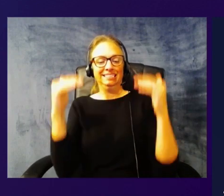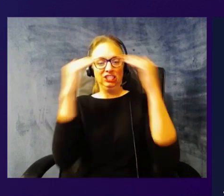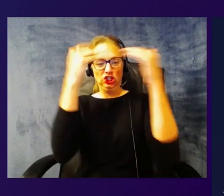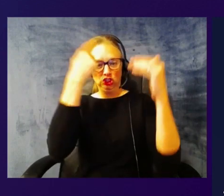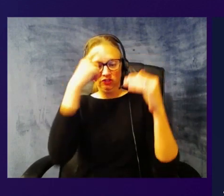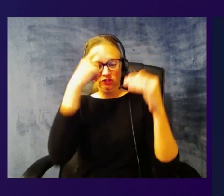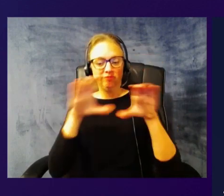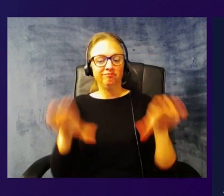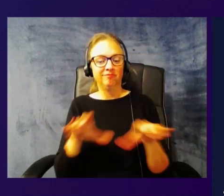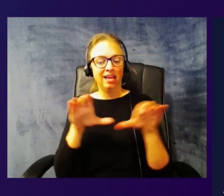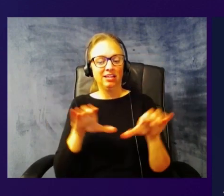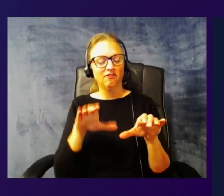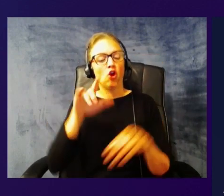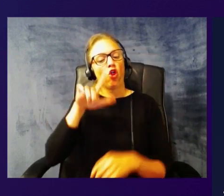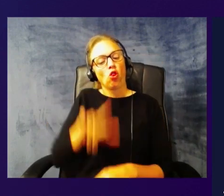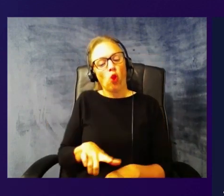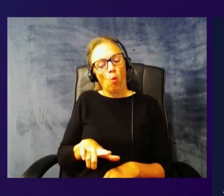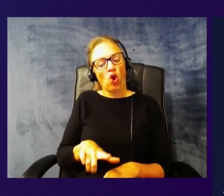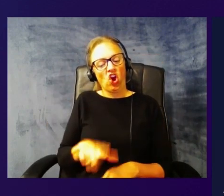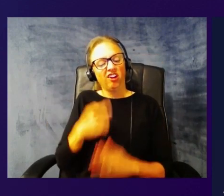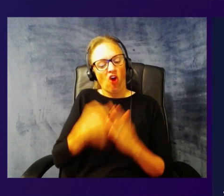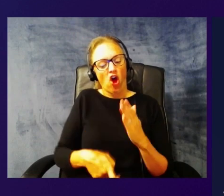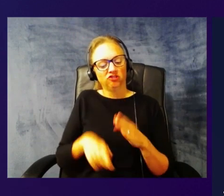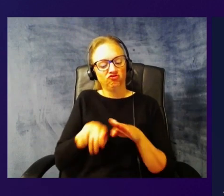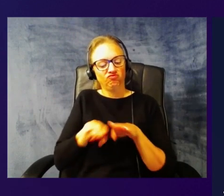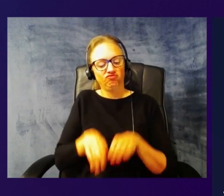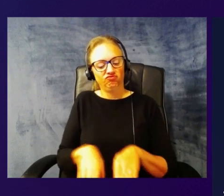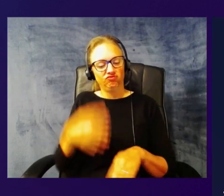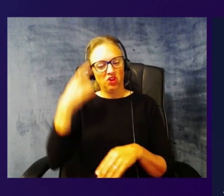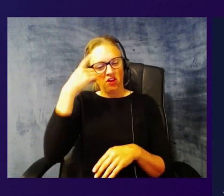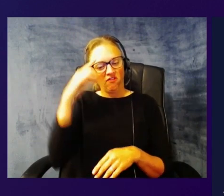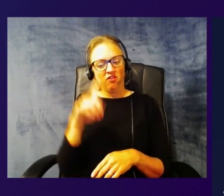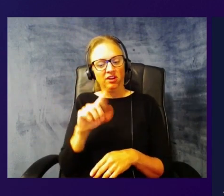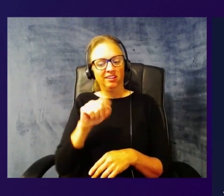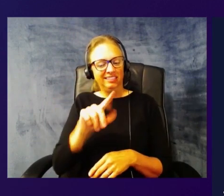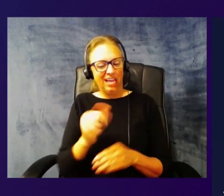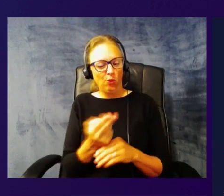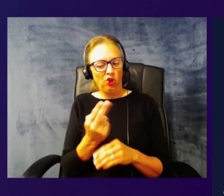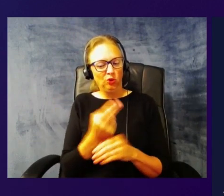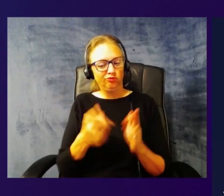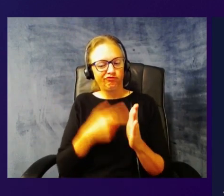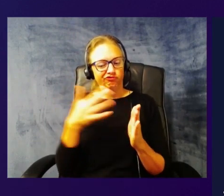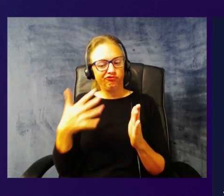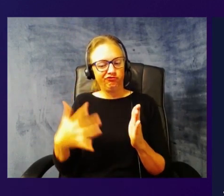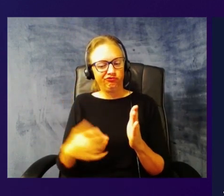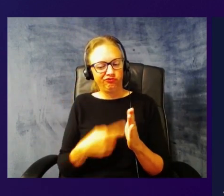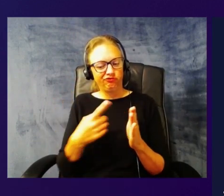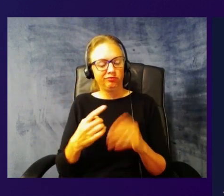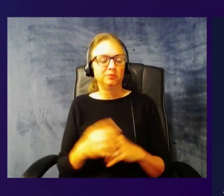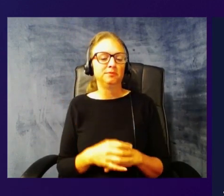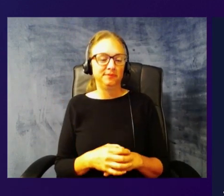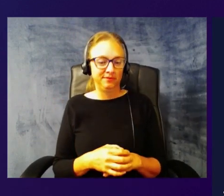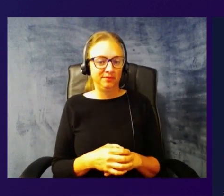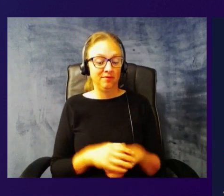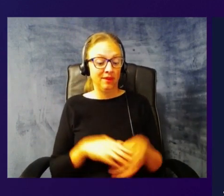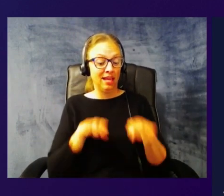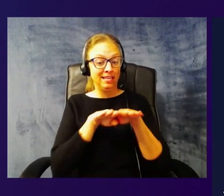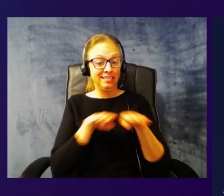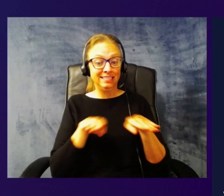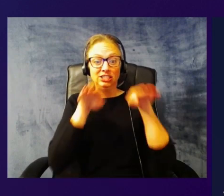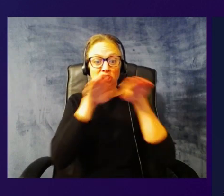and lower performance, lower cost tiers for data that is infrequently accessed. These tiering